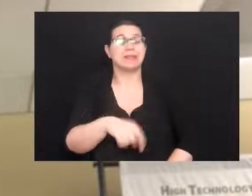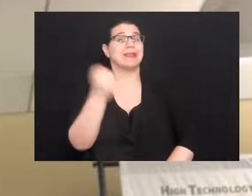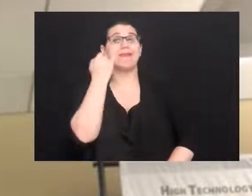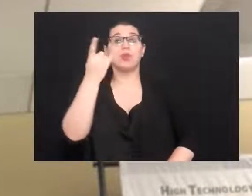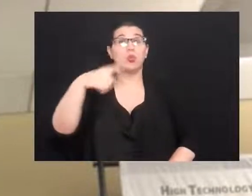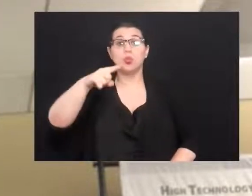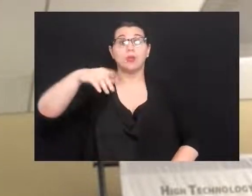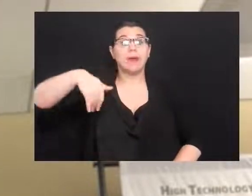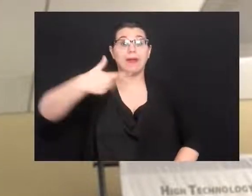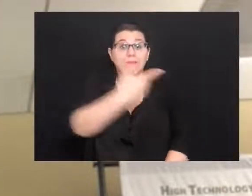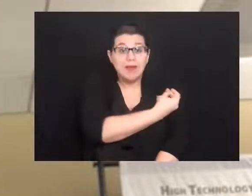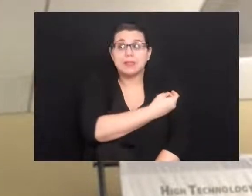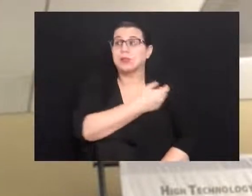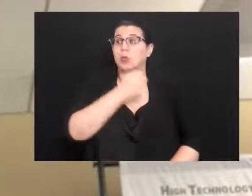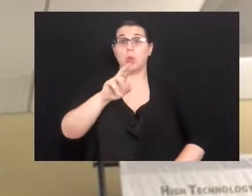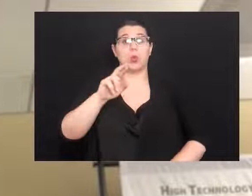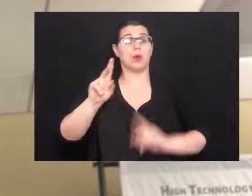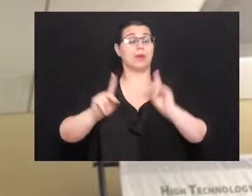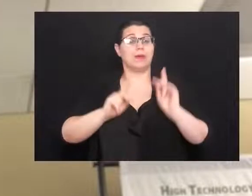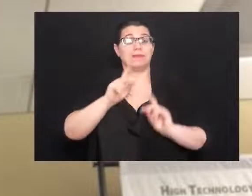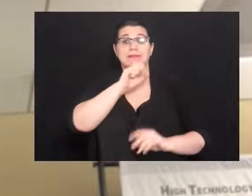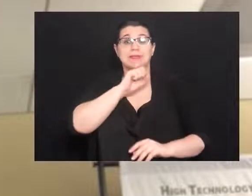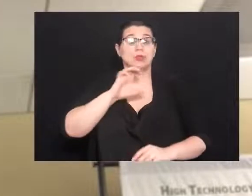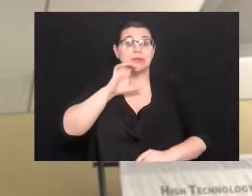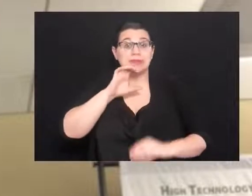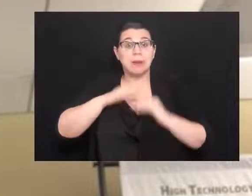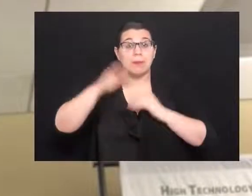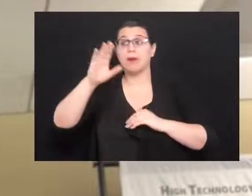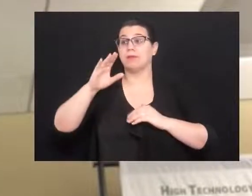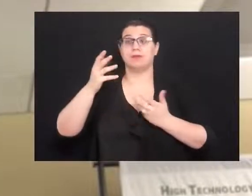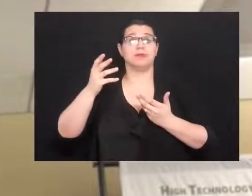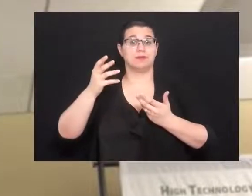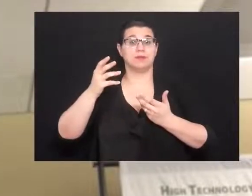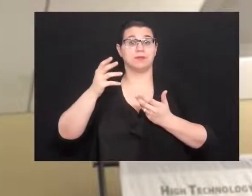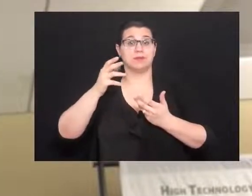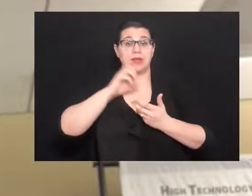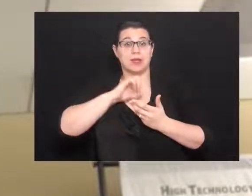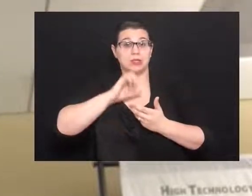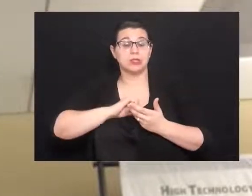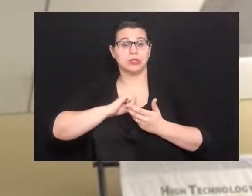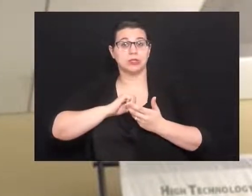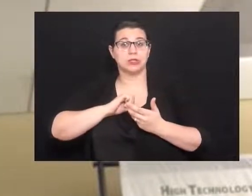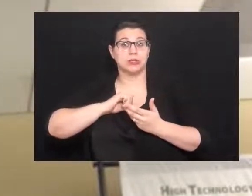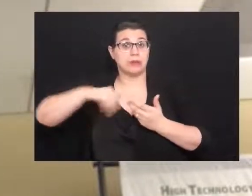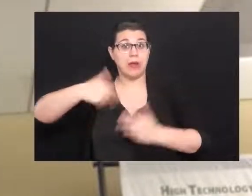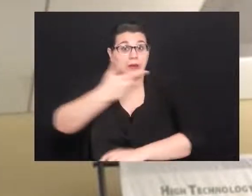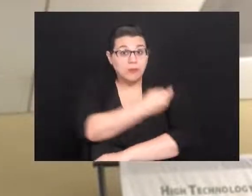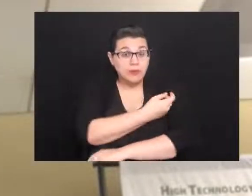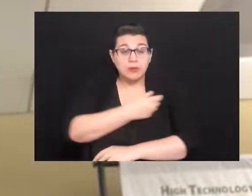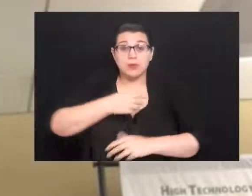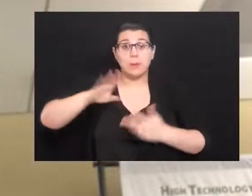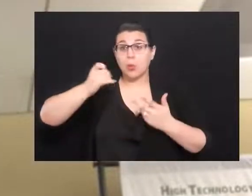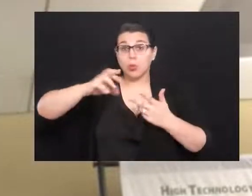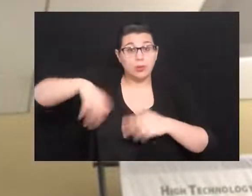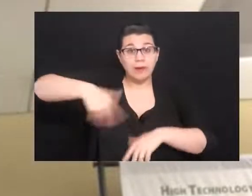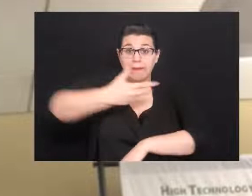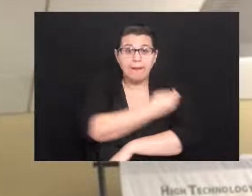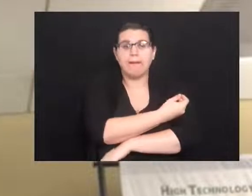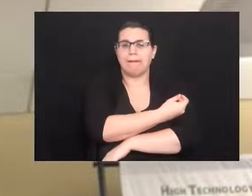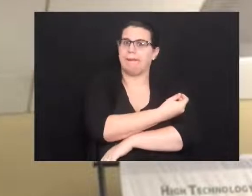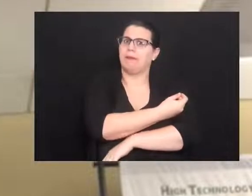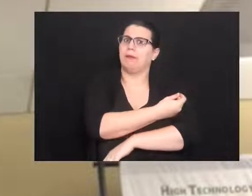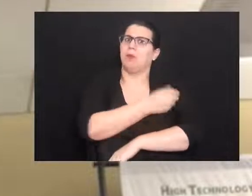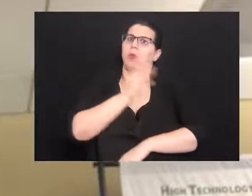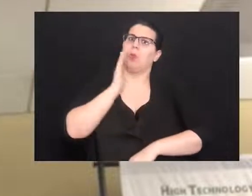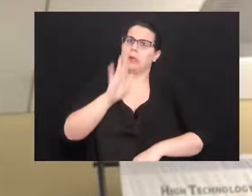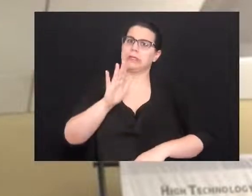older West Virginians who don't get the appropriate booster dose are going to pay the price for what we